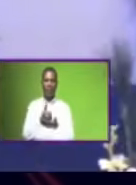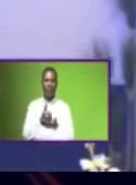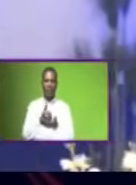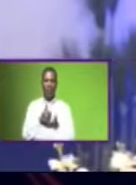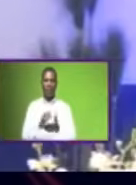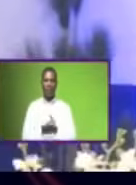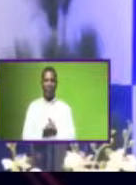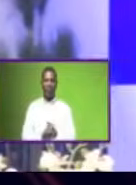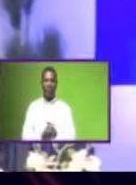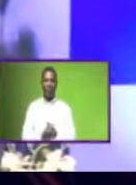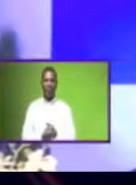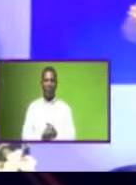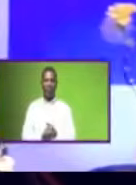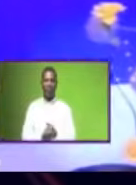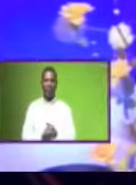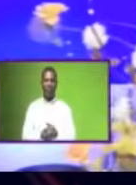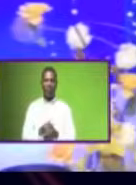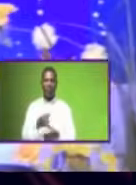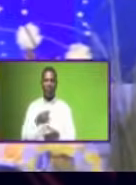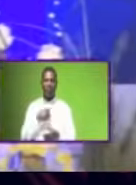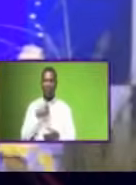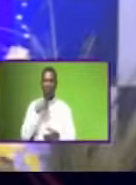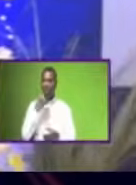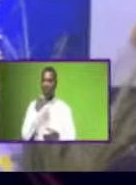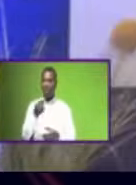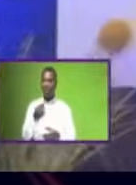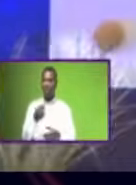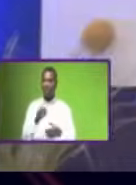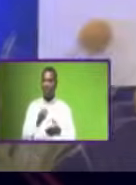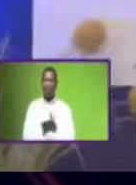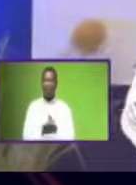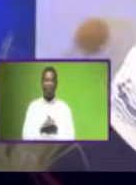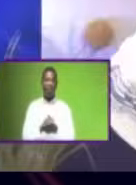Amen. I